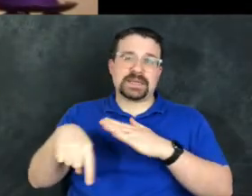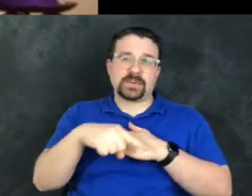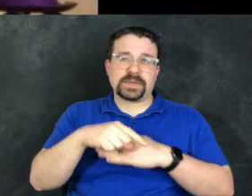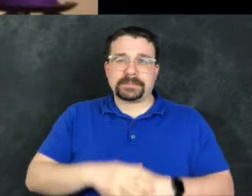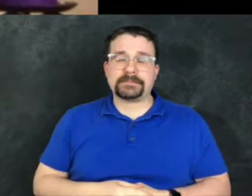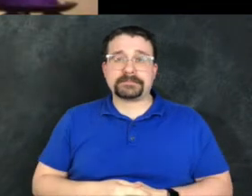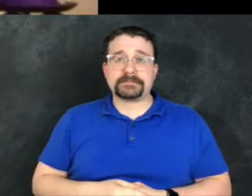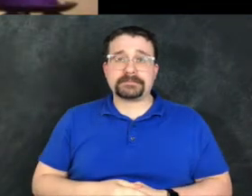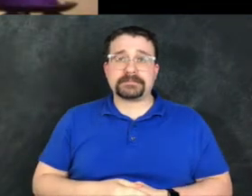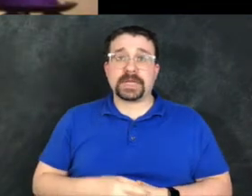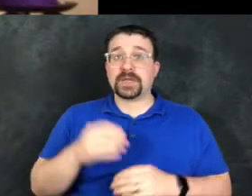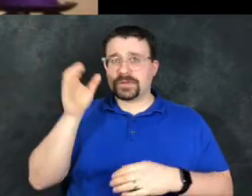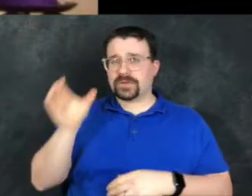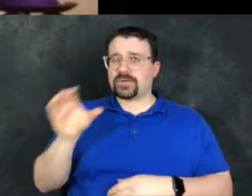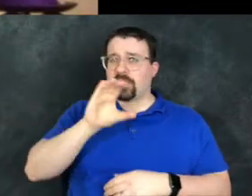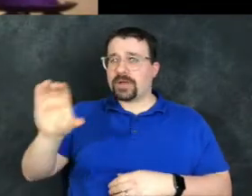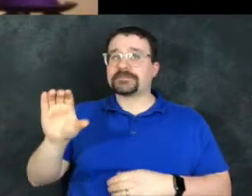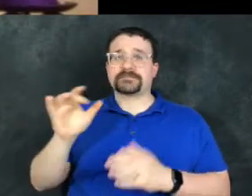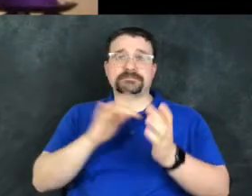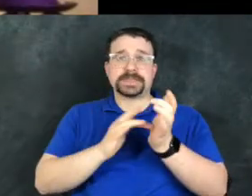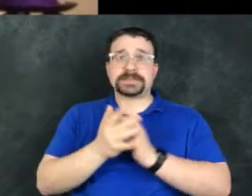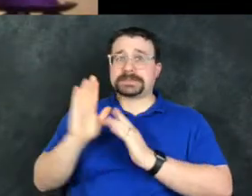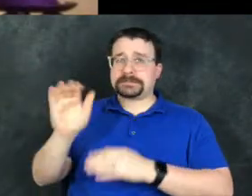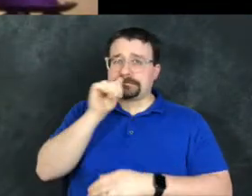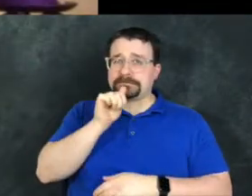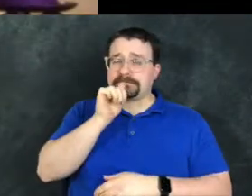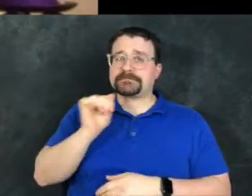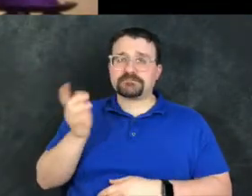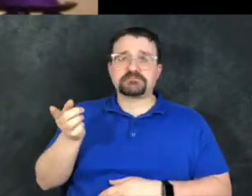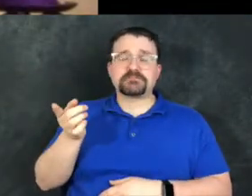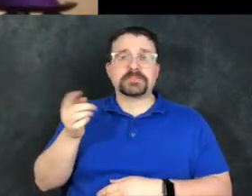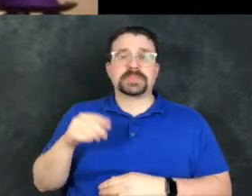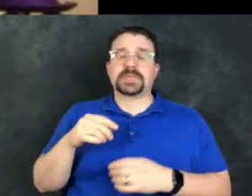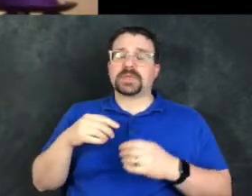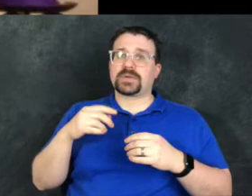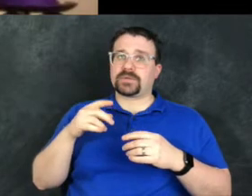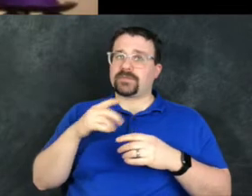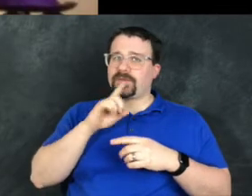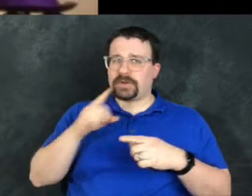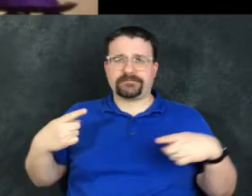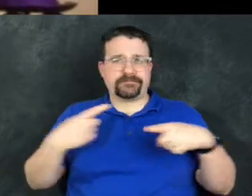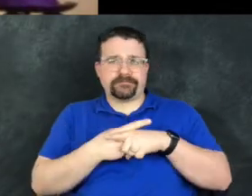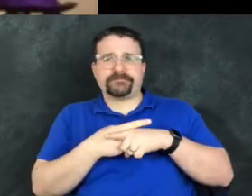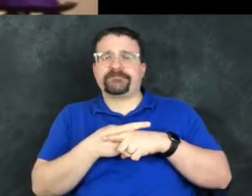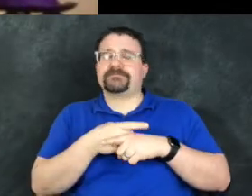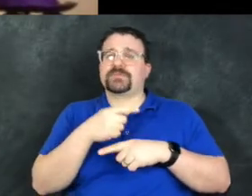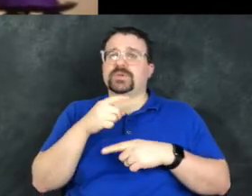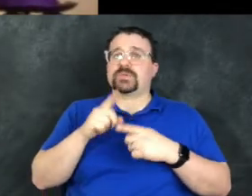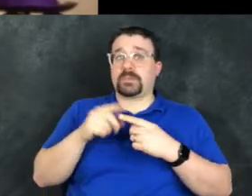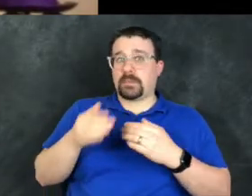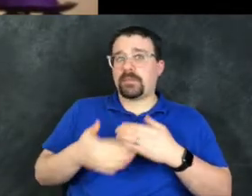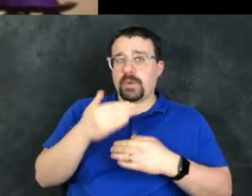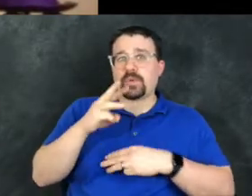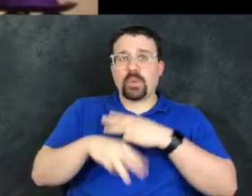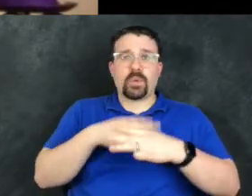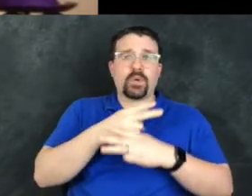week. You know, the cross and Jesus's suffering runs quite counter